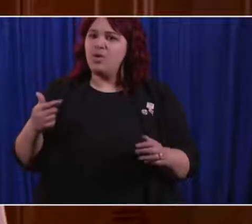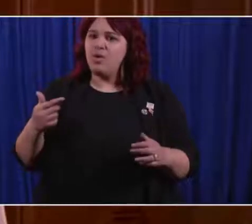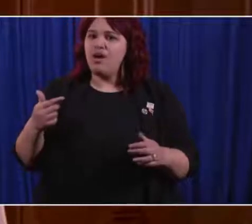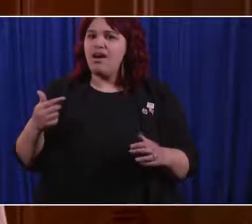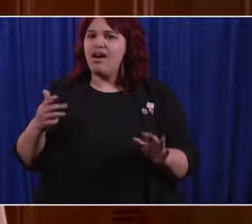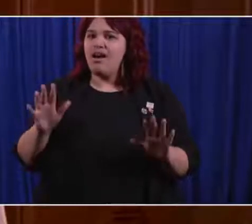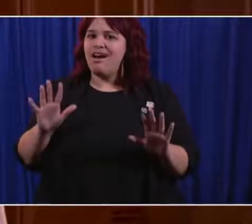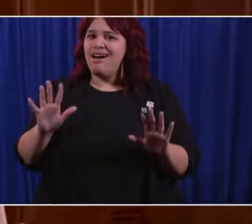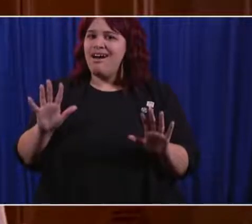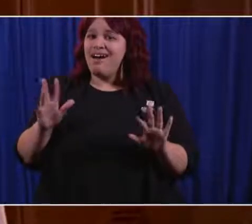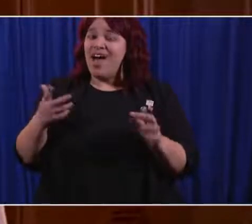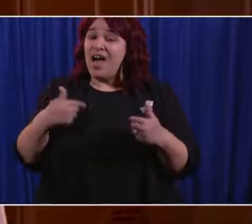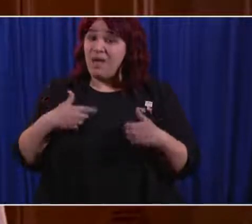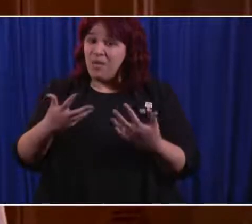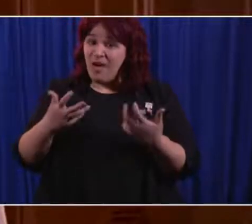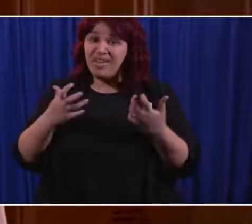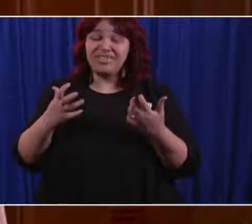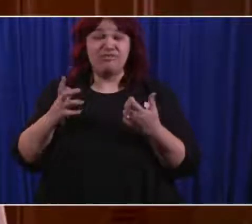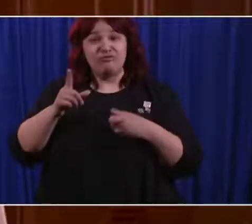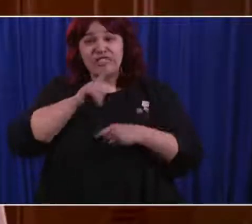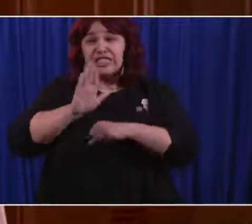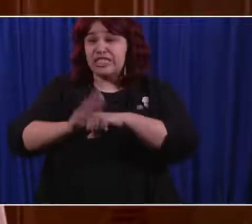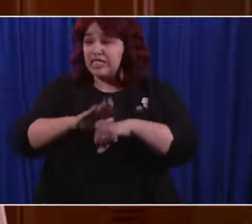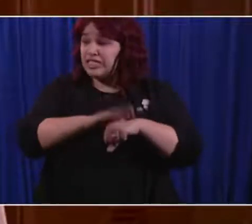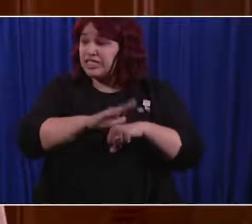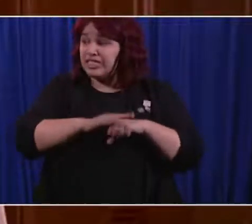only dealing with this pandemic.